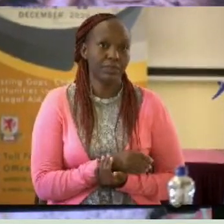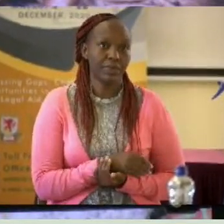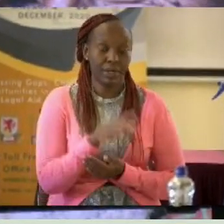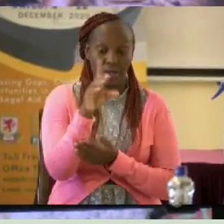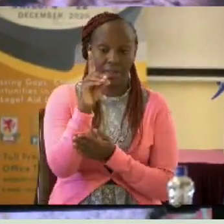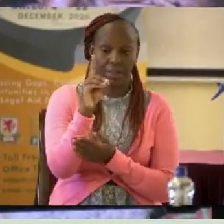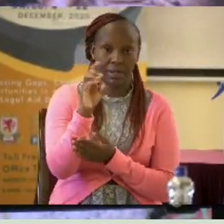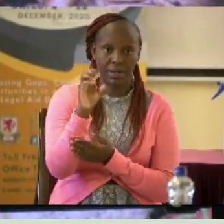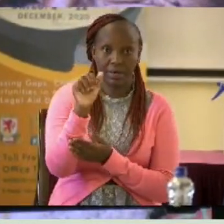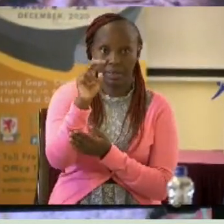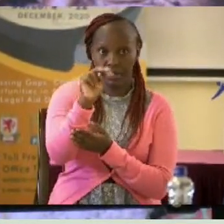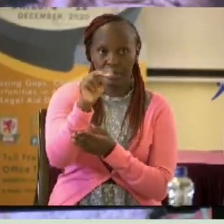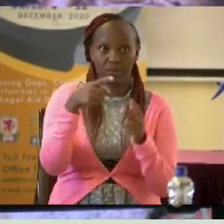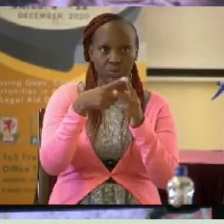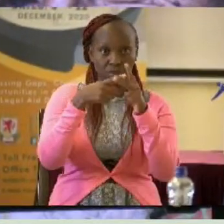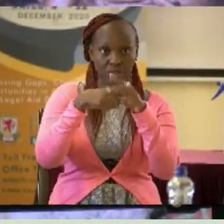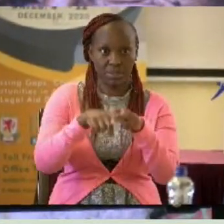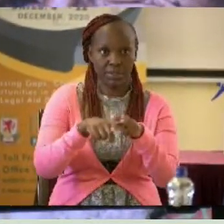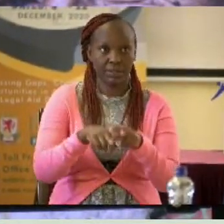set us going.